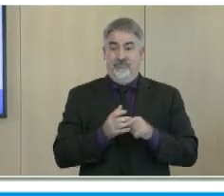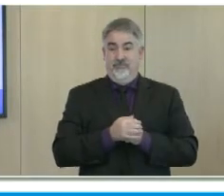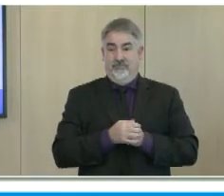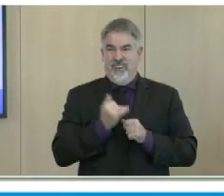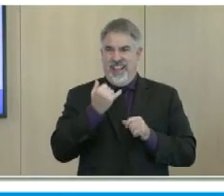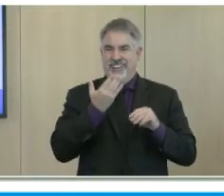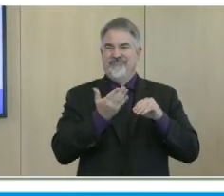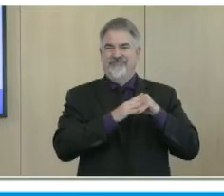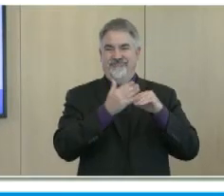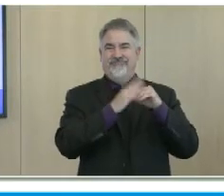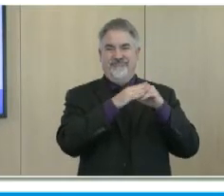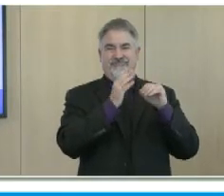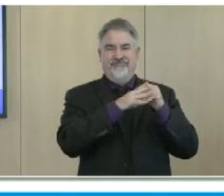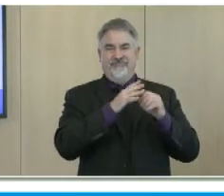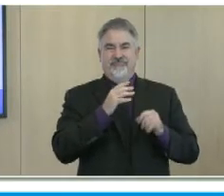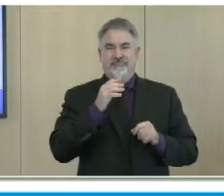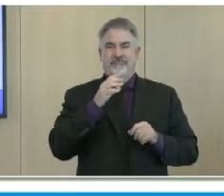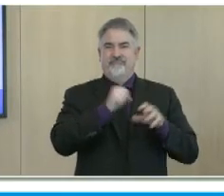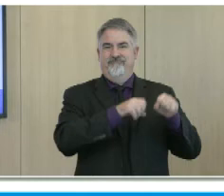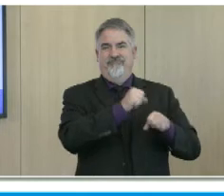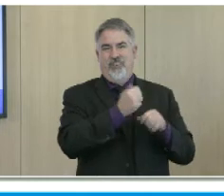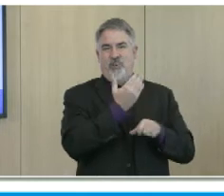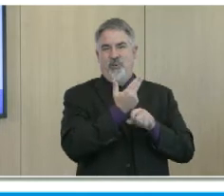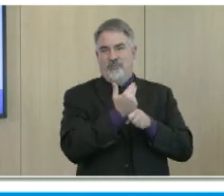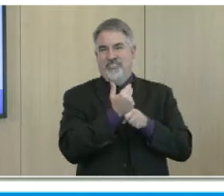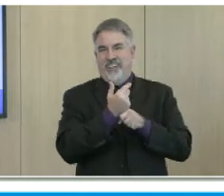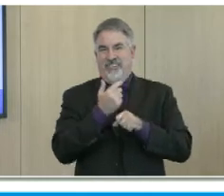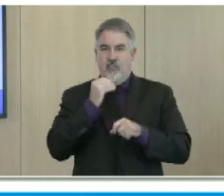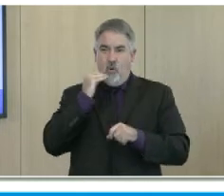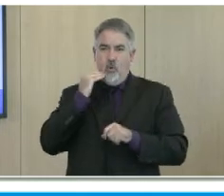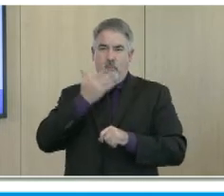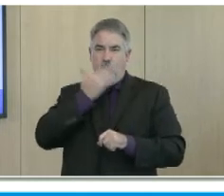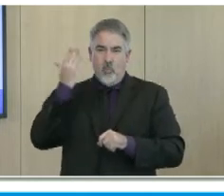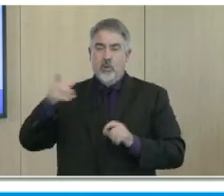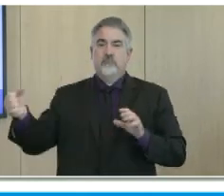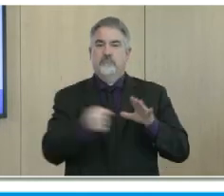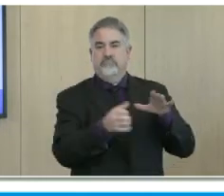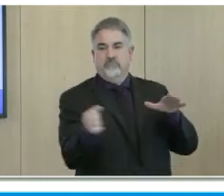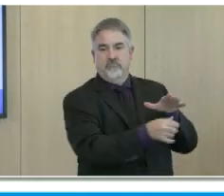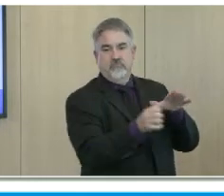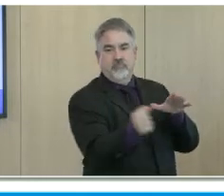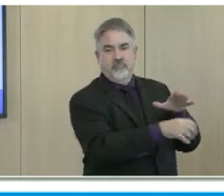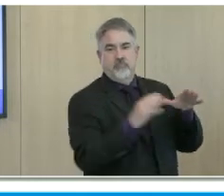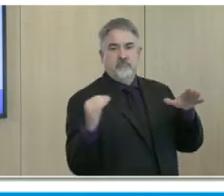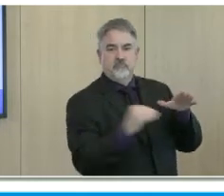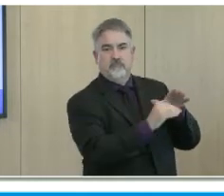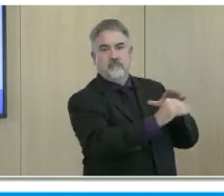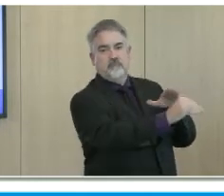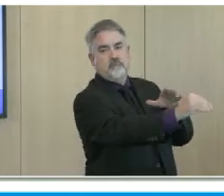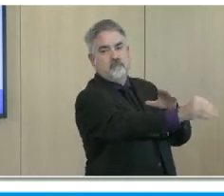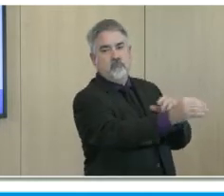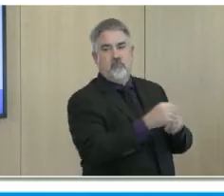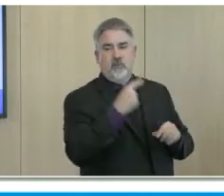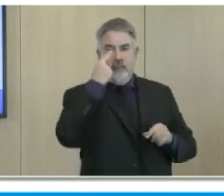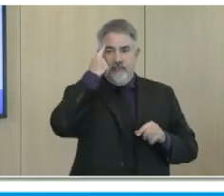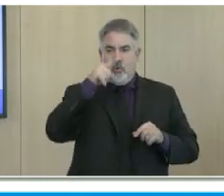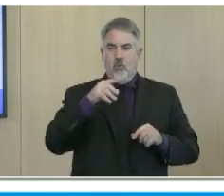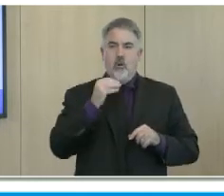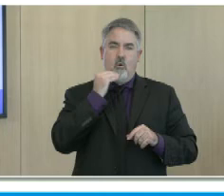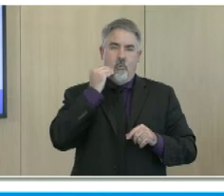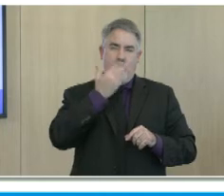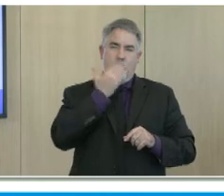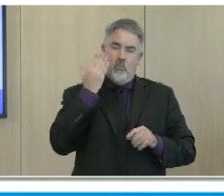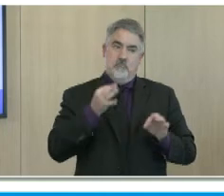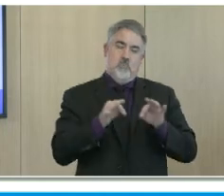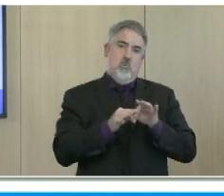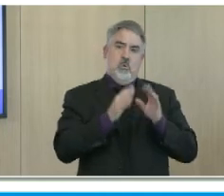on those, along with the rooms that we have transferred to the Regional Task Force on Homeless for vulnerable seniors. Next is